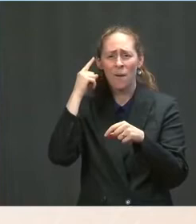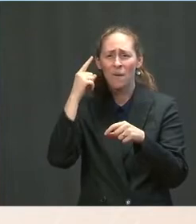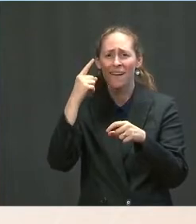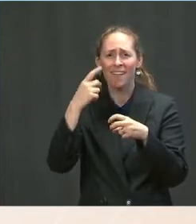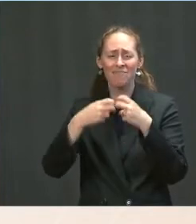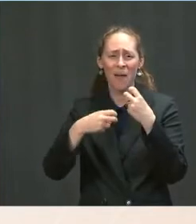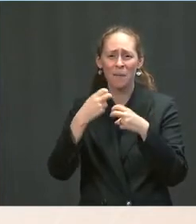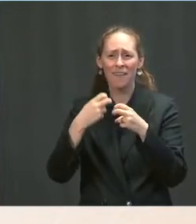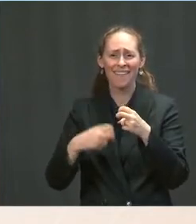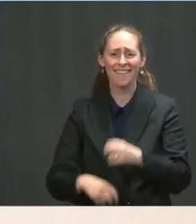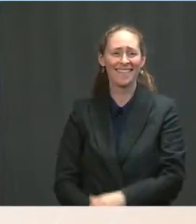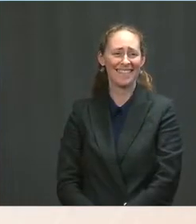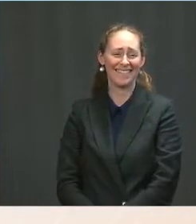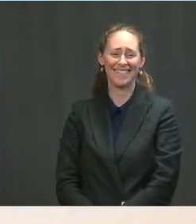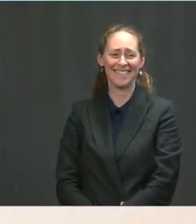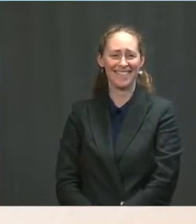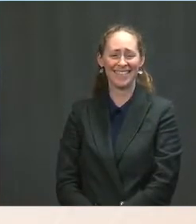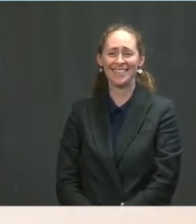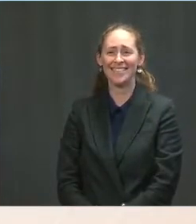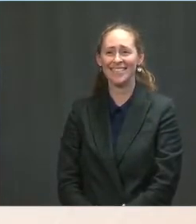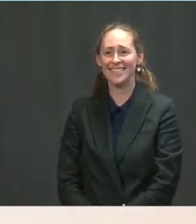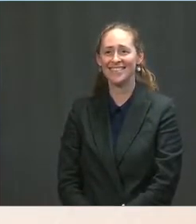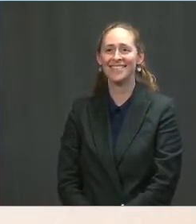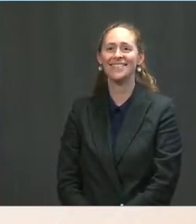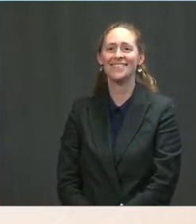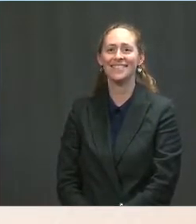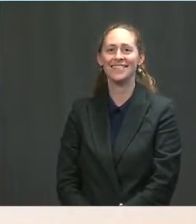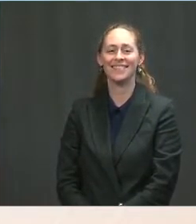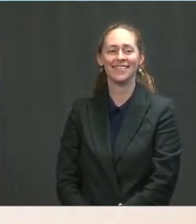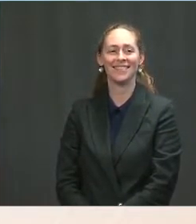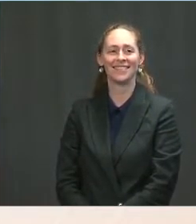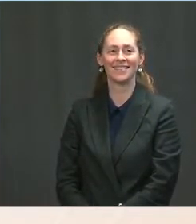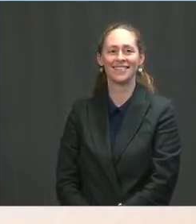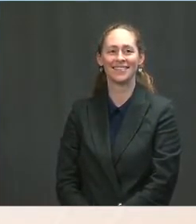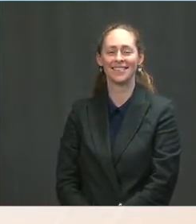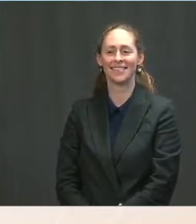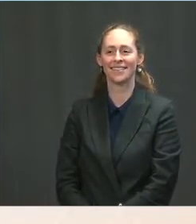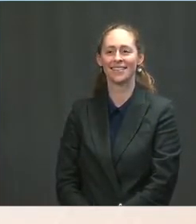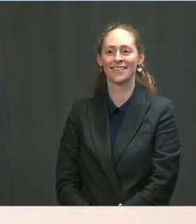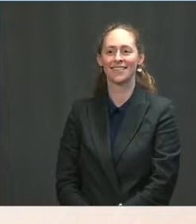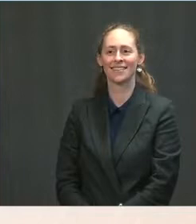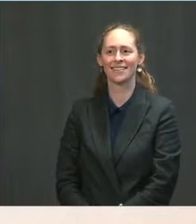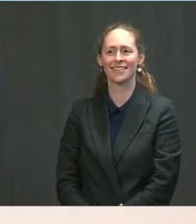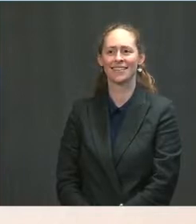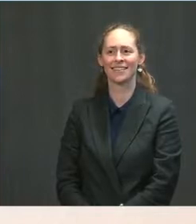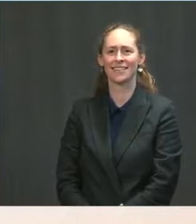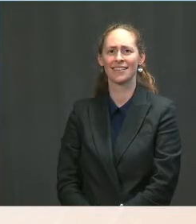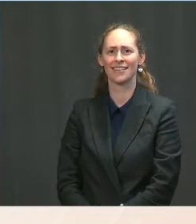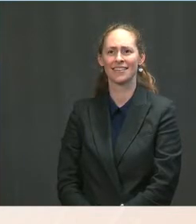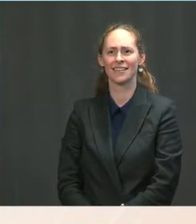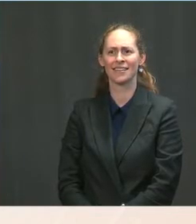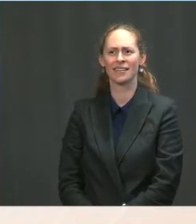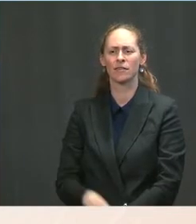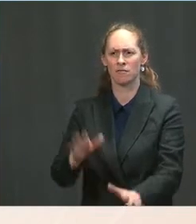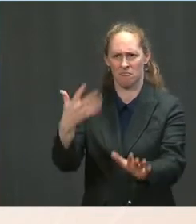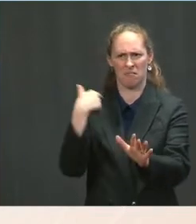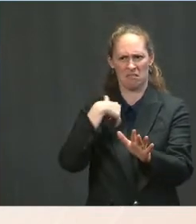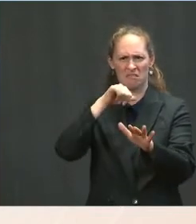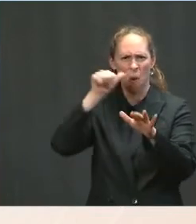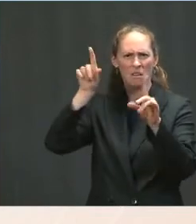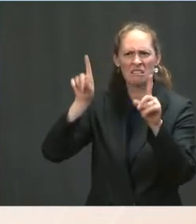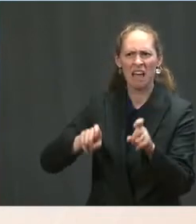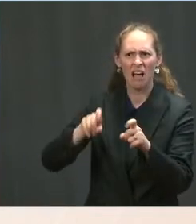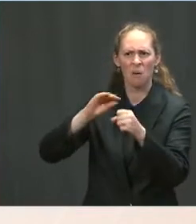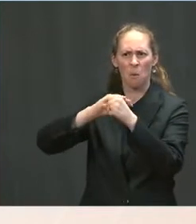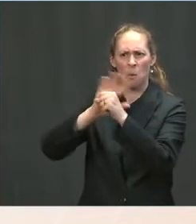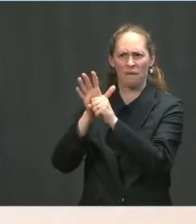when people just test whether they're COVID positive? Well, we don't test it. We listen to public health